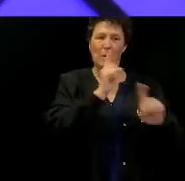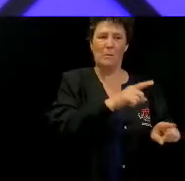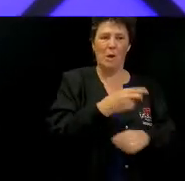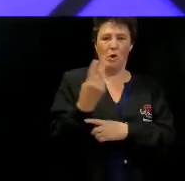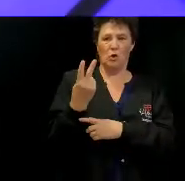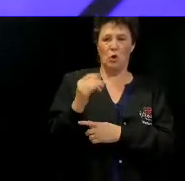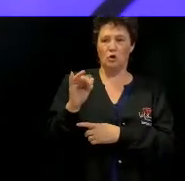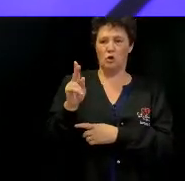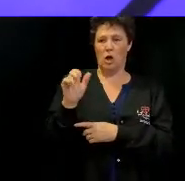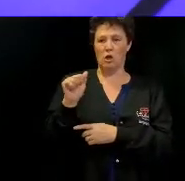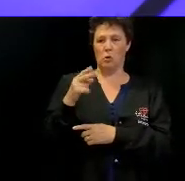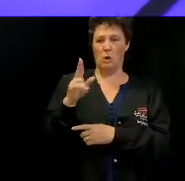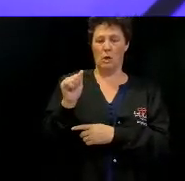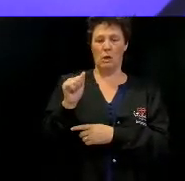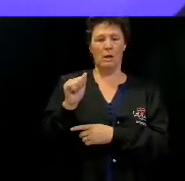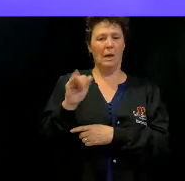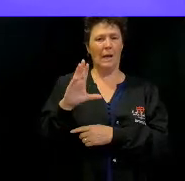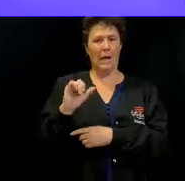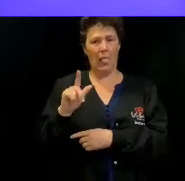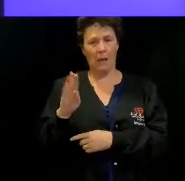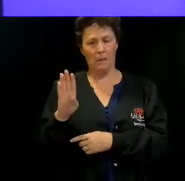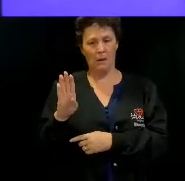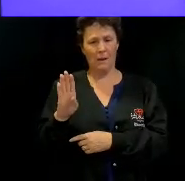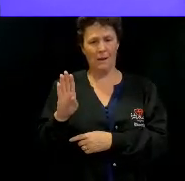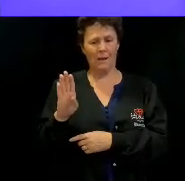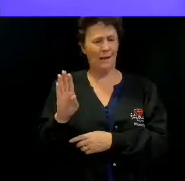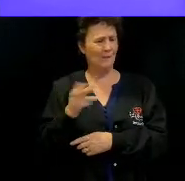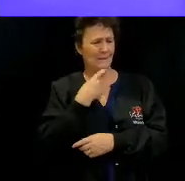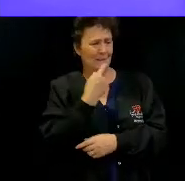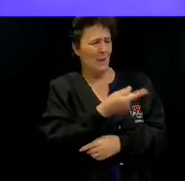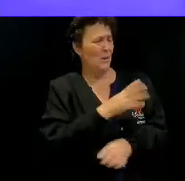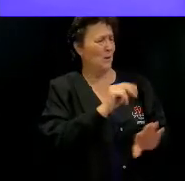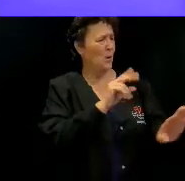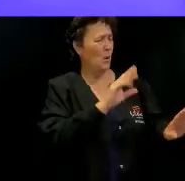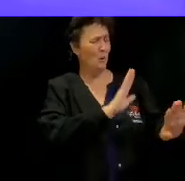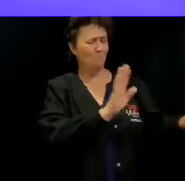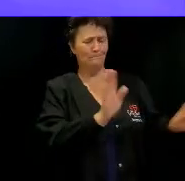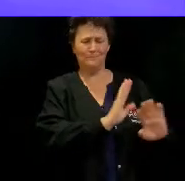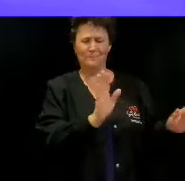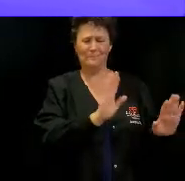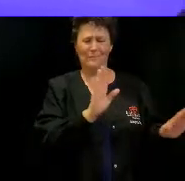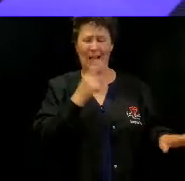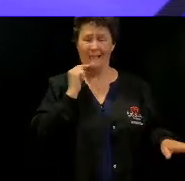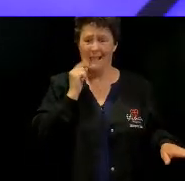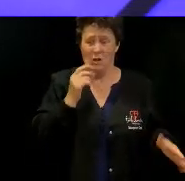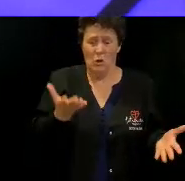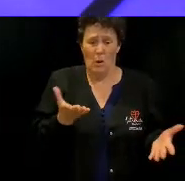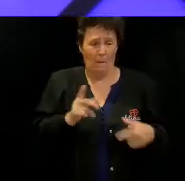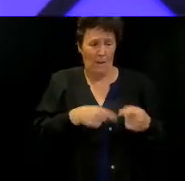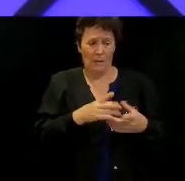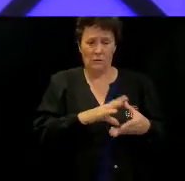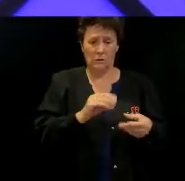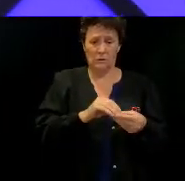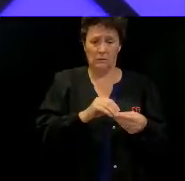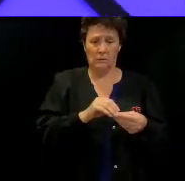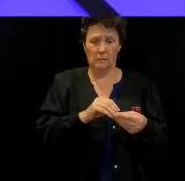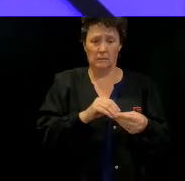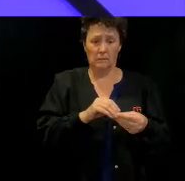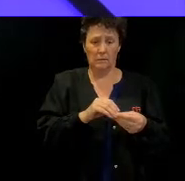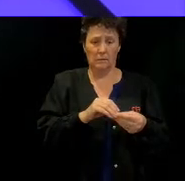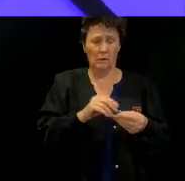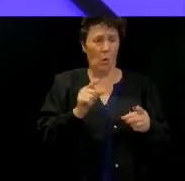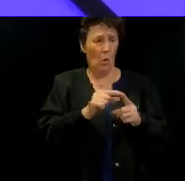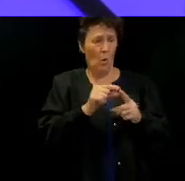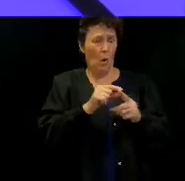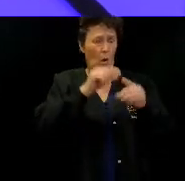Joshua and Caleb, said, no, don't. And their words, what's interesting about that story? Their words permeated inside the camp of the